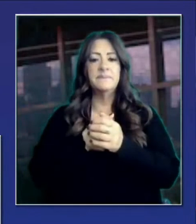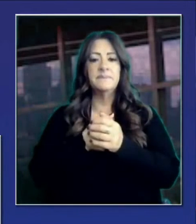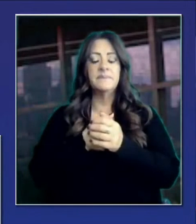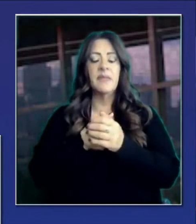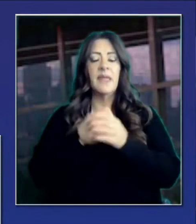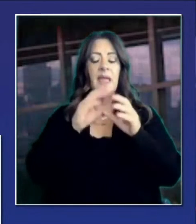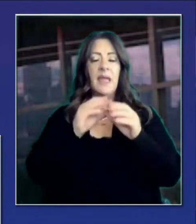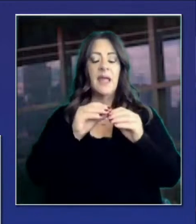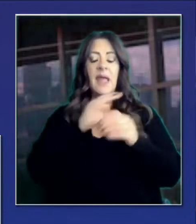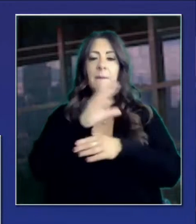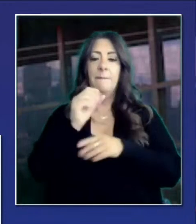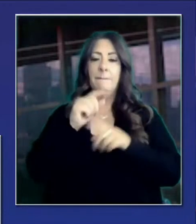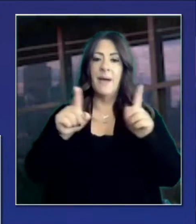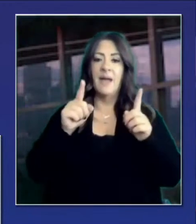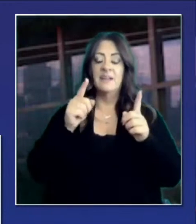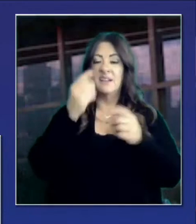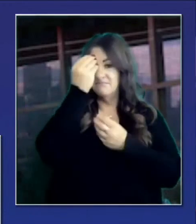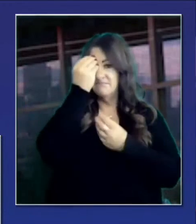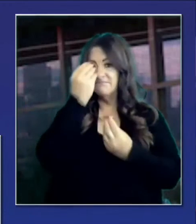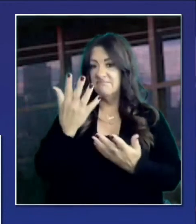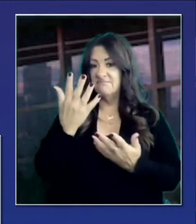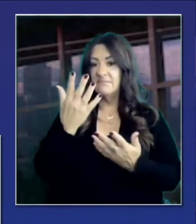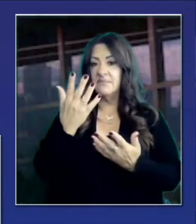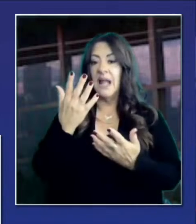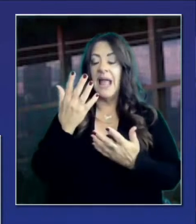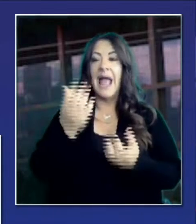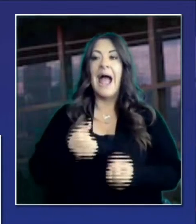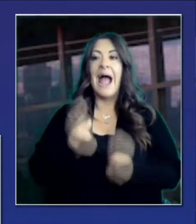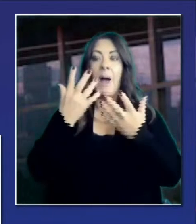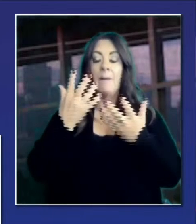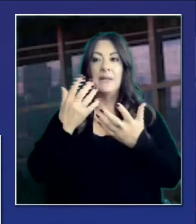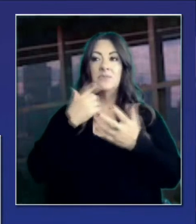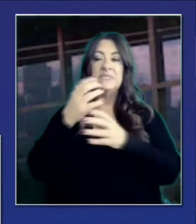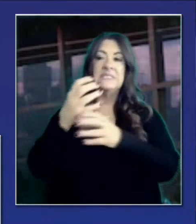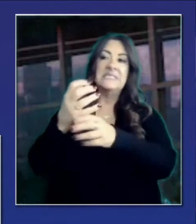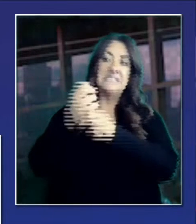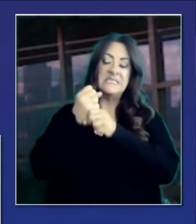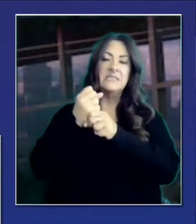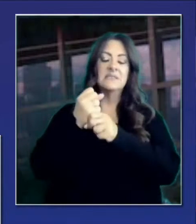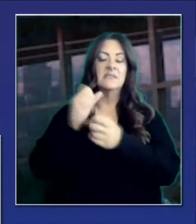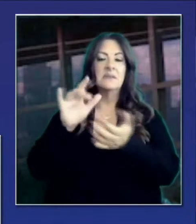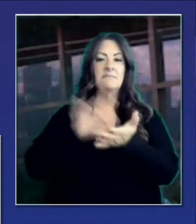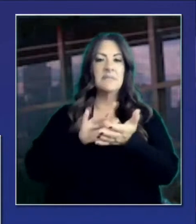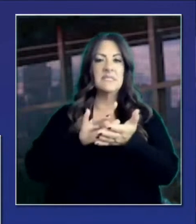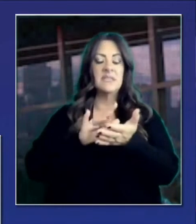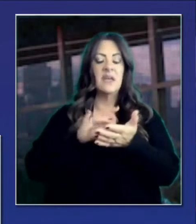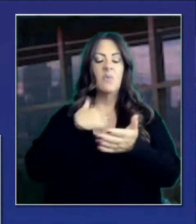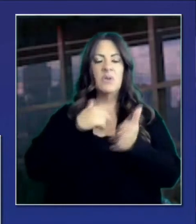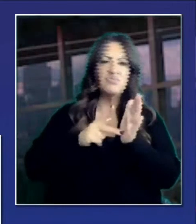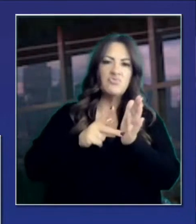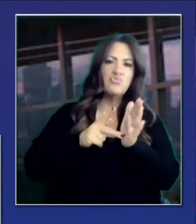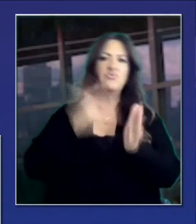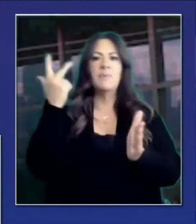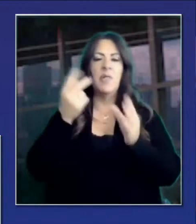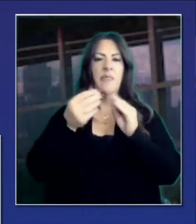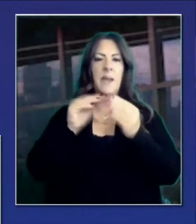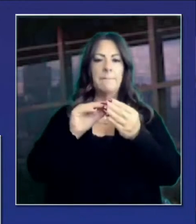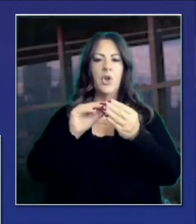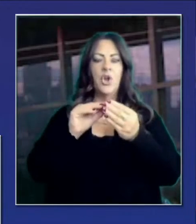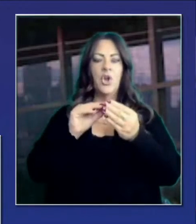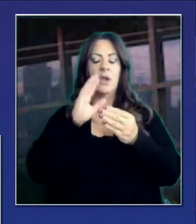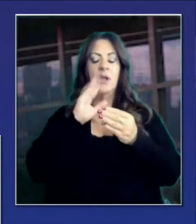our rate of administration of the vaccine, and I'll show you a chart that marks the period of